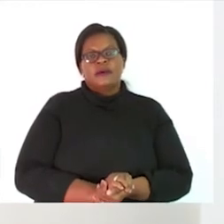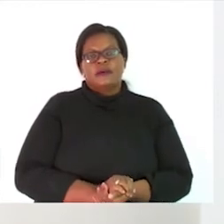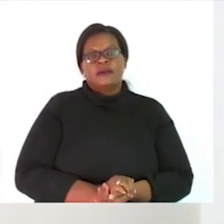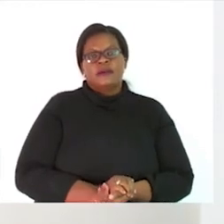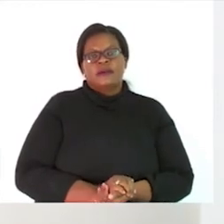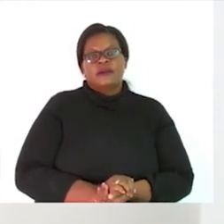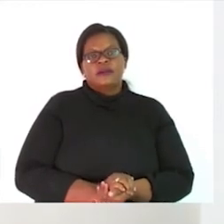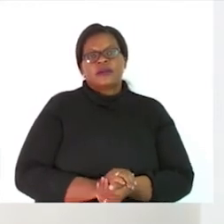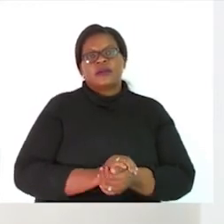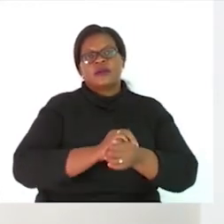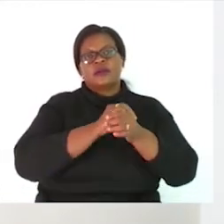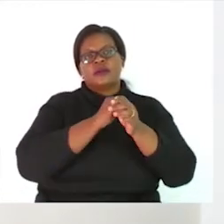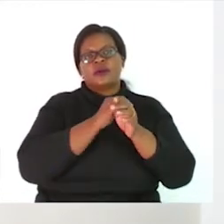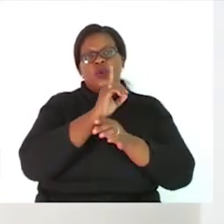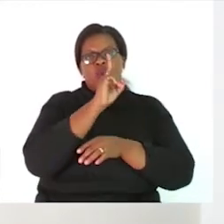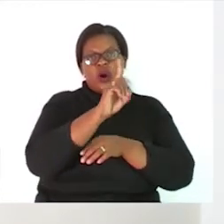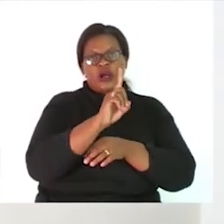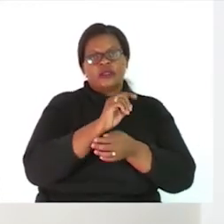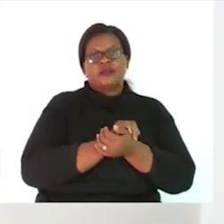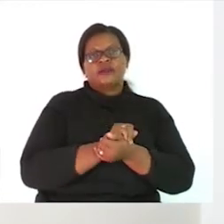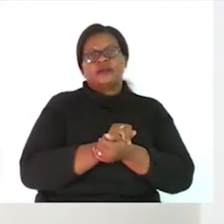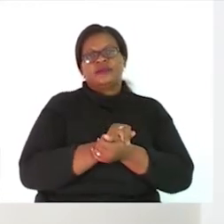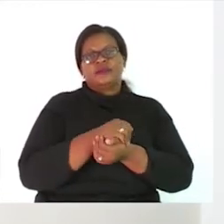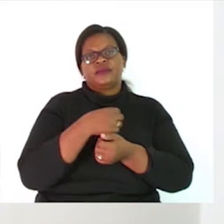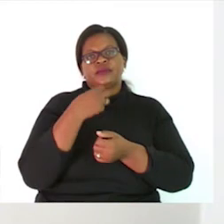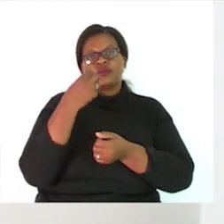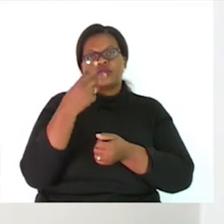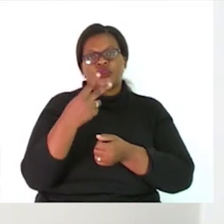of 36? 1, 1,